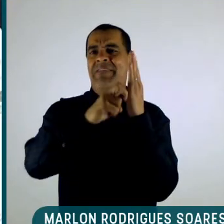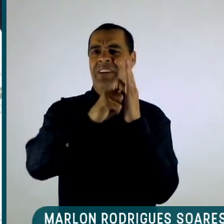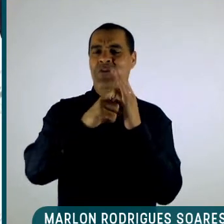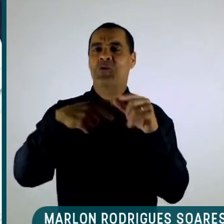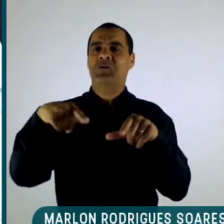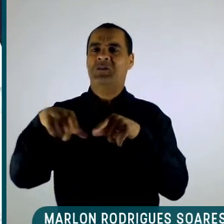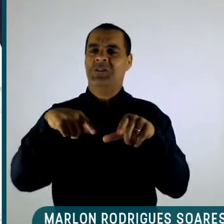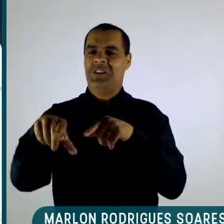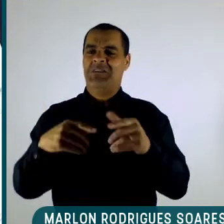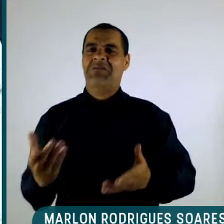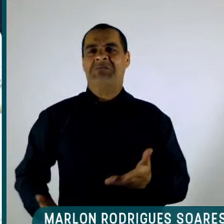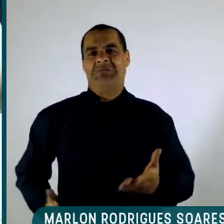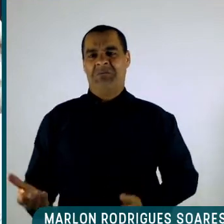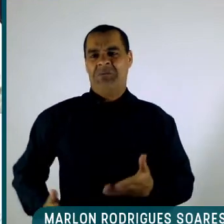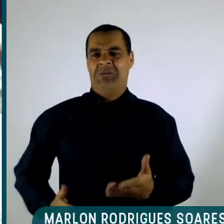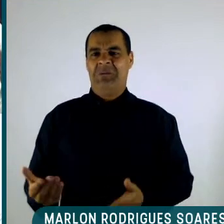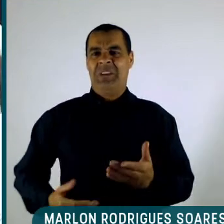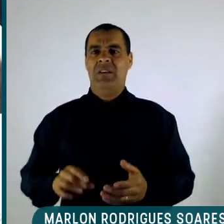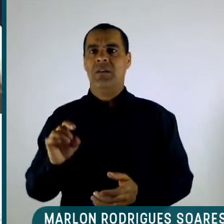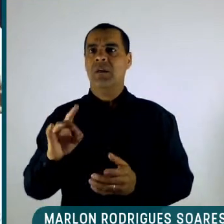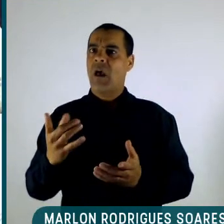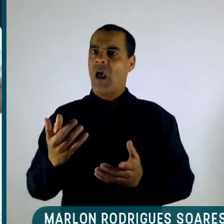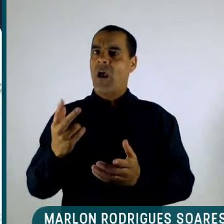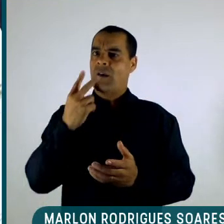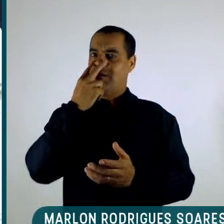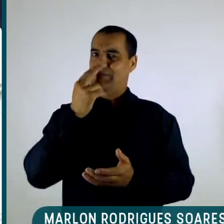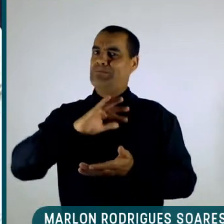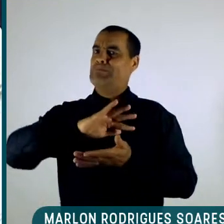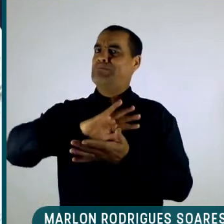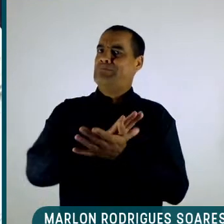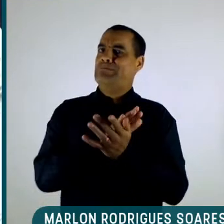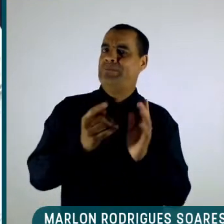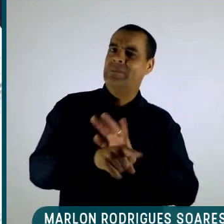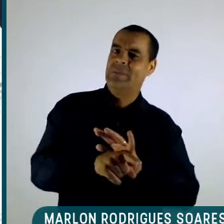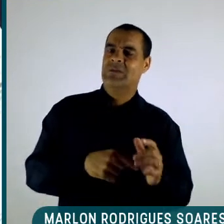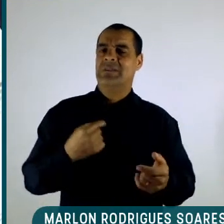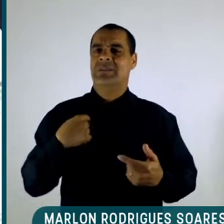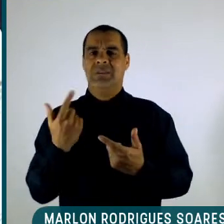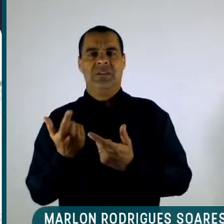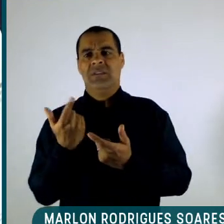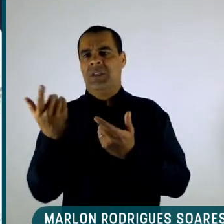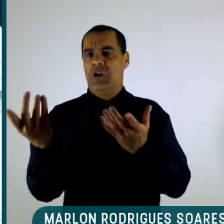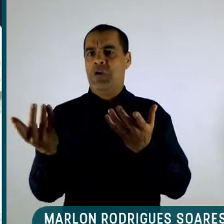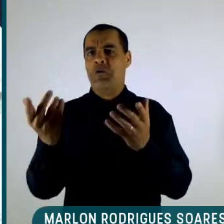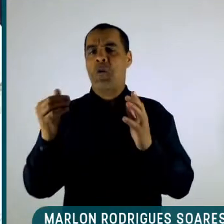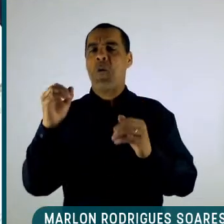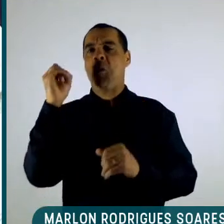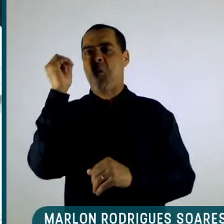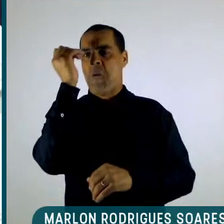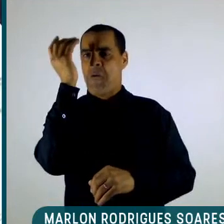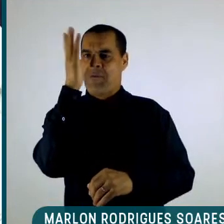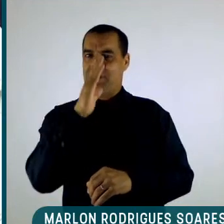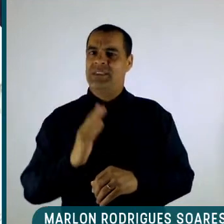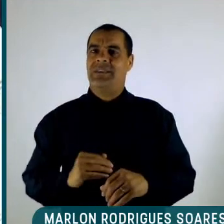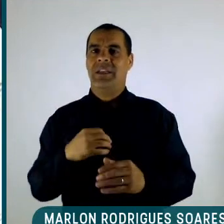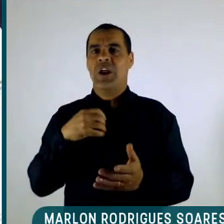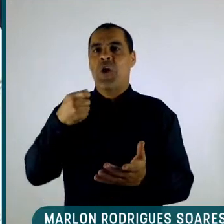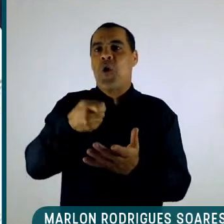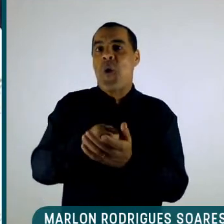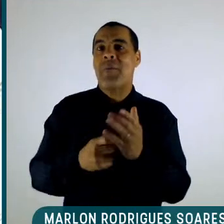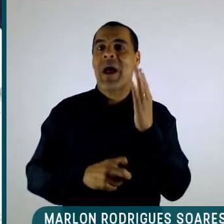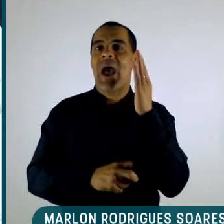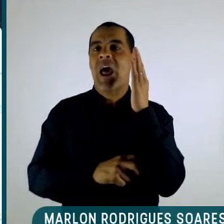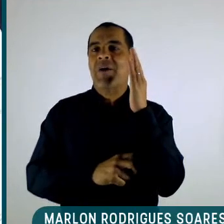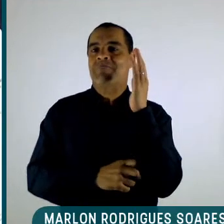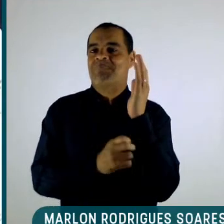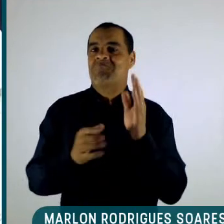the maid and elevators for the bosses. So we have to end this. Of course we do.